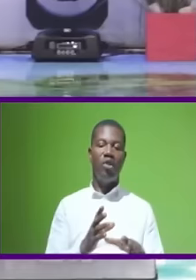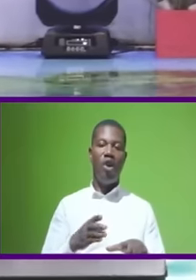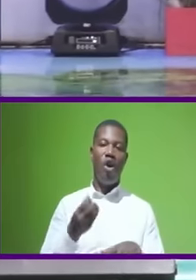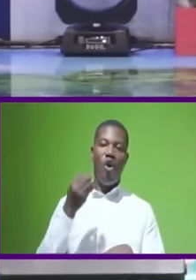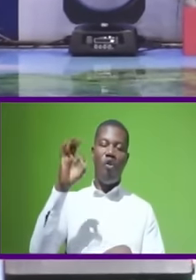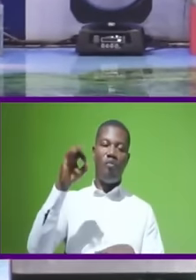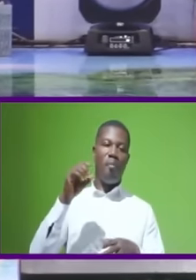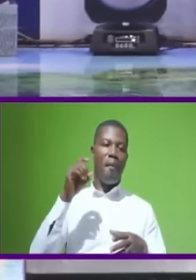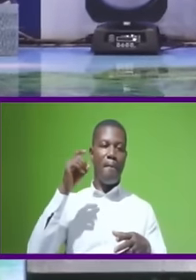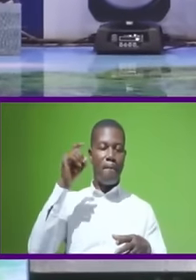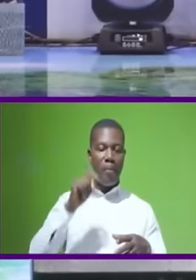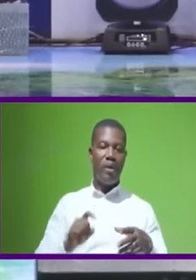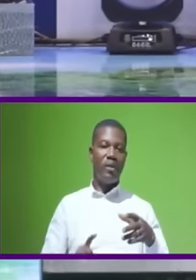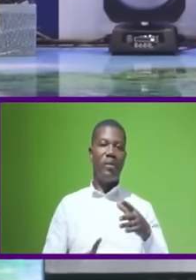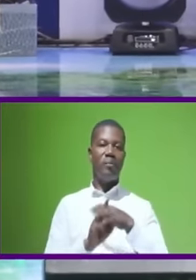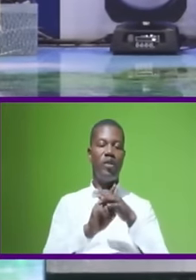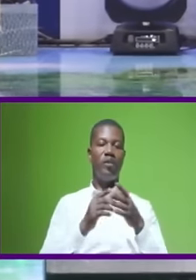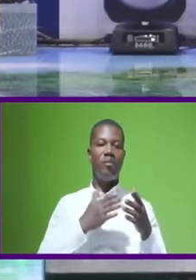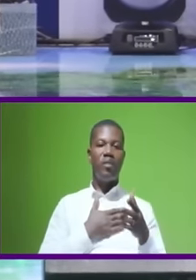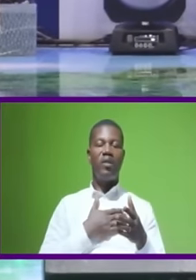Hallelujah. Yes.